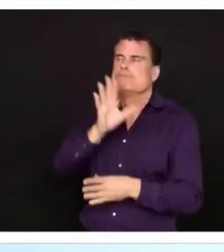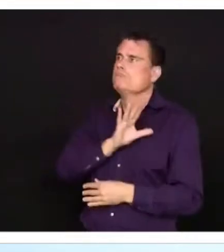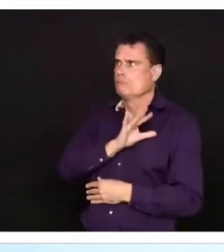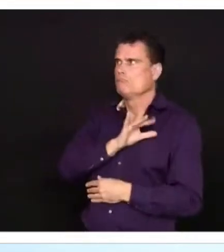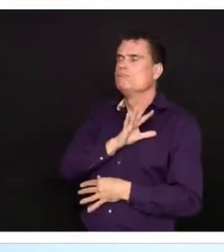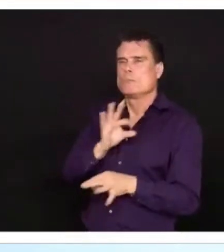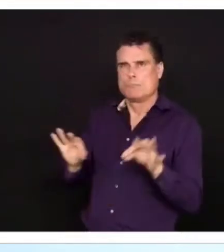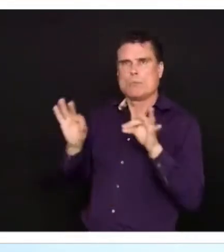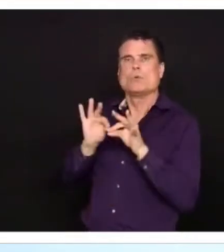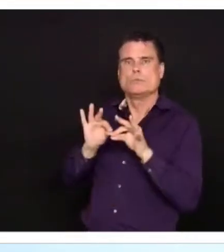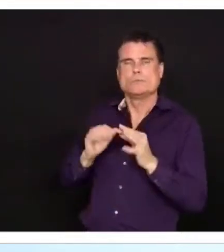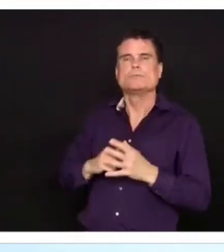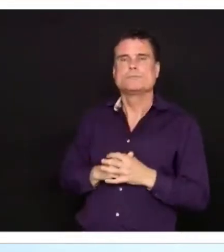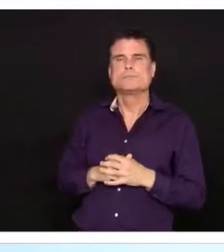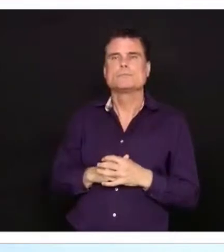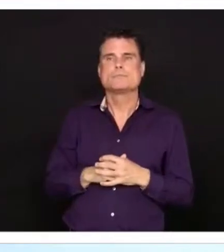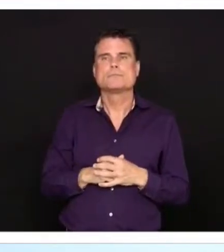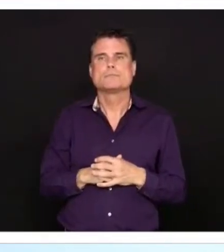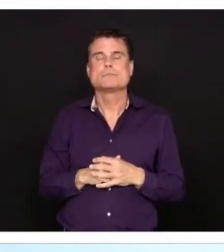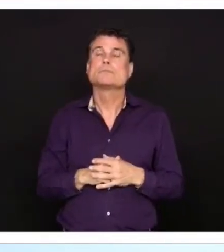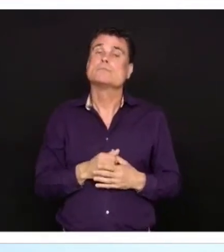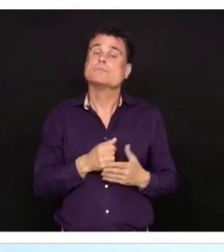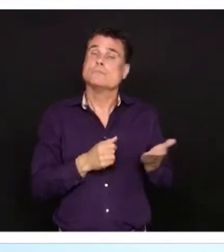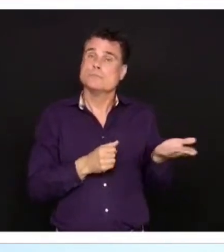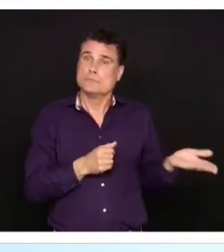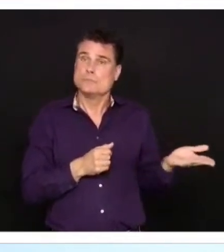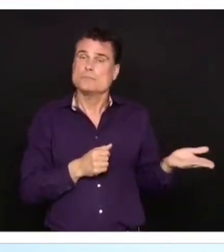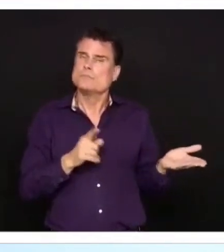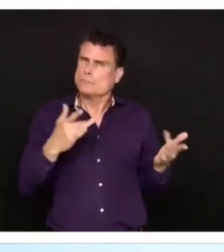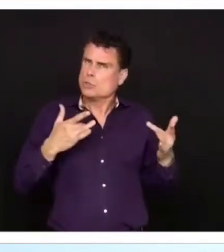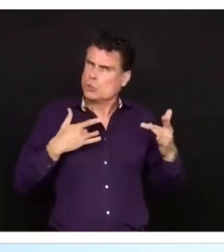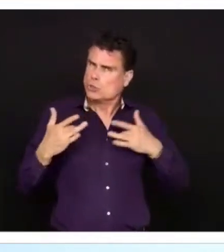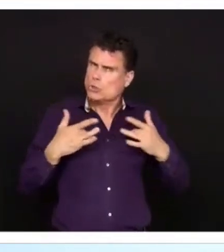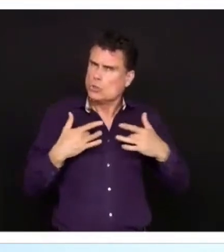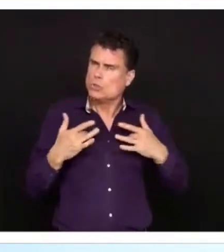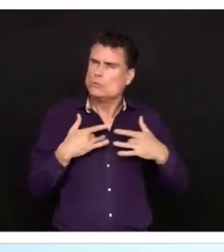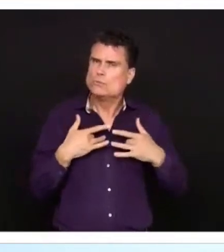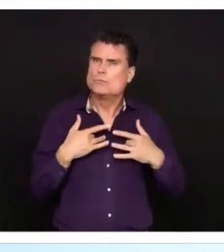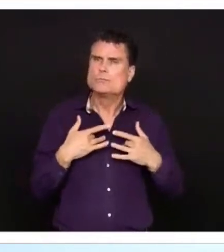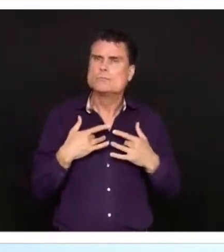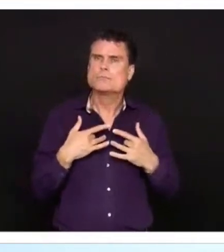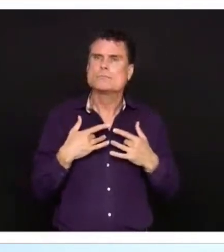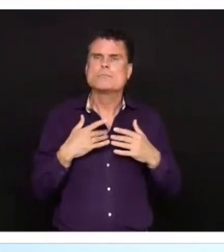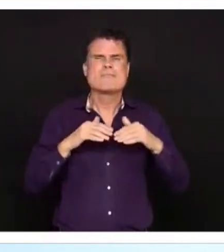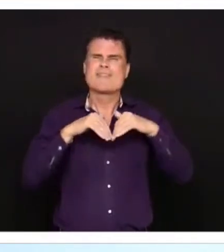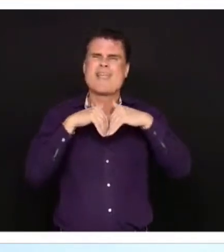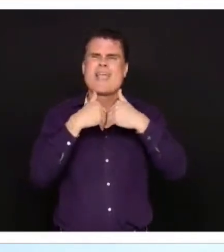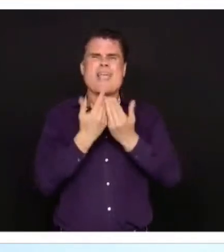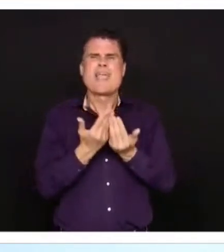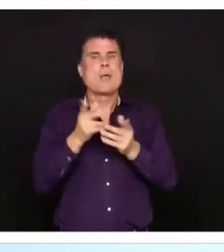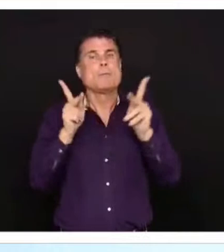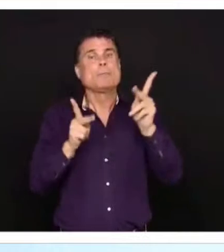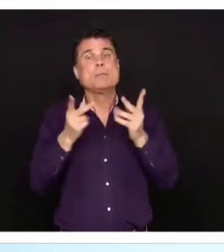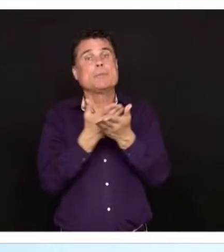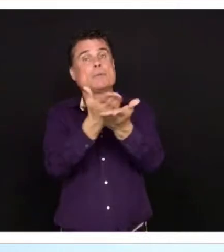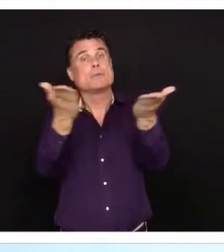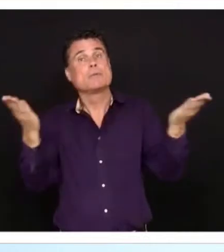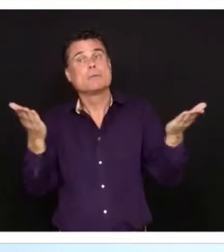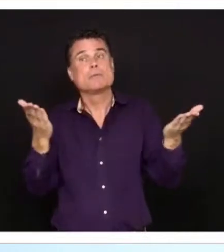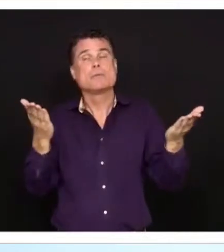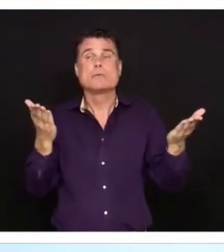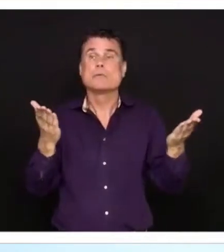are you that the public is buying in right now, but as we go through this, as both of you are talking about months and months and months of